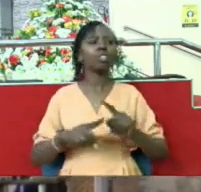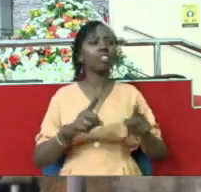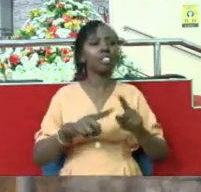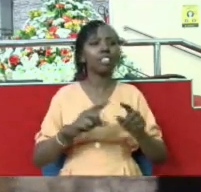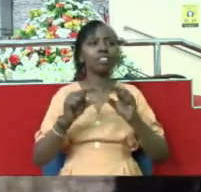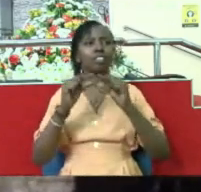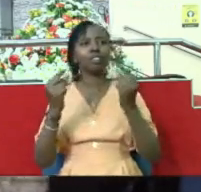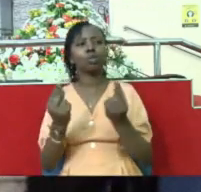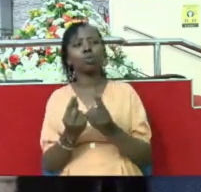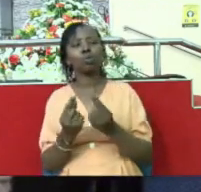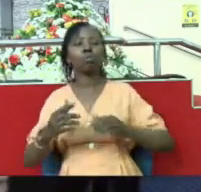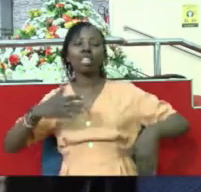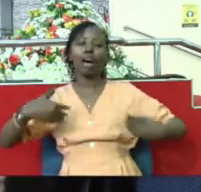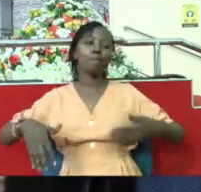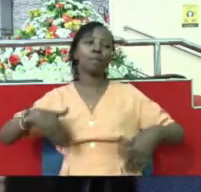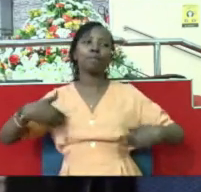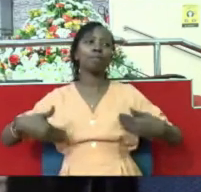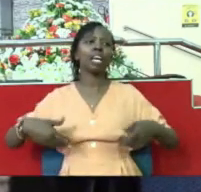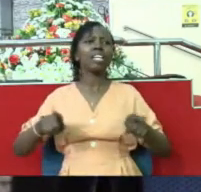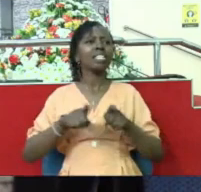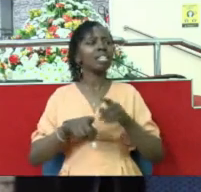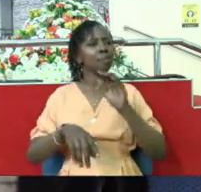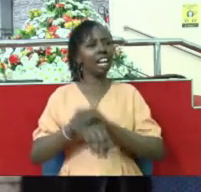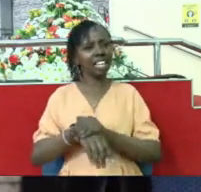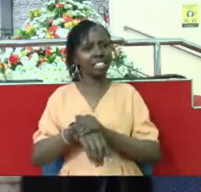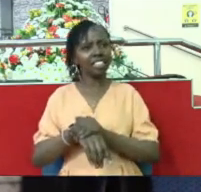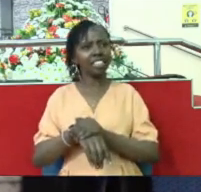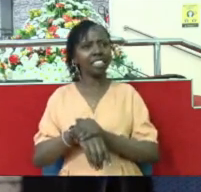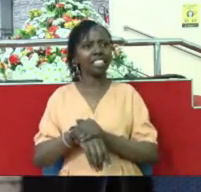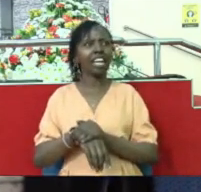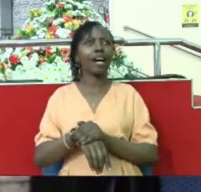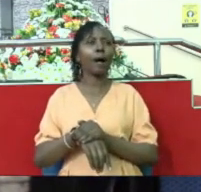It's a challenge to your group and a challenge to yourself.